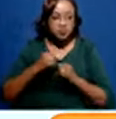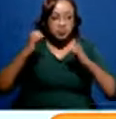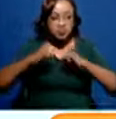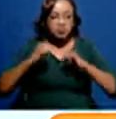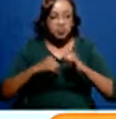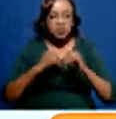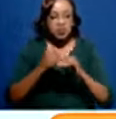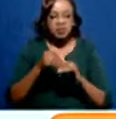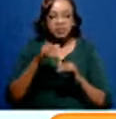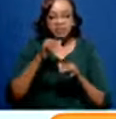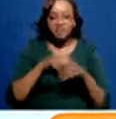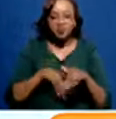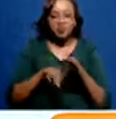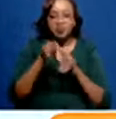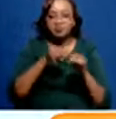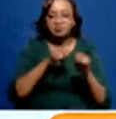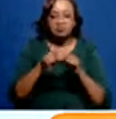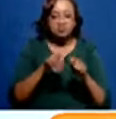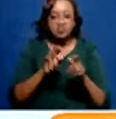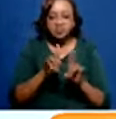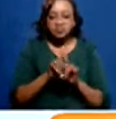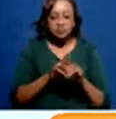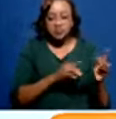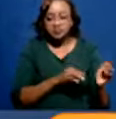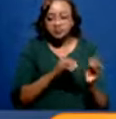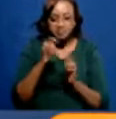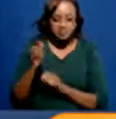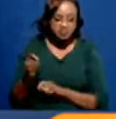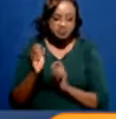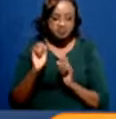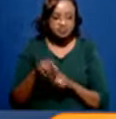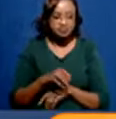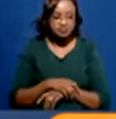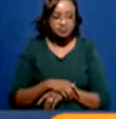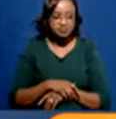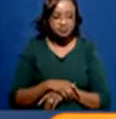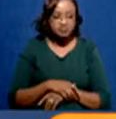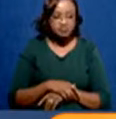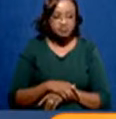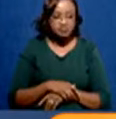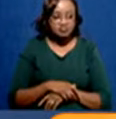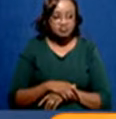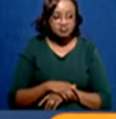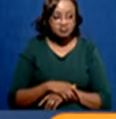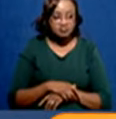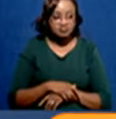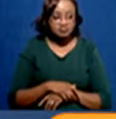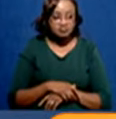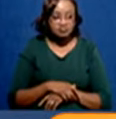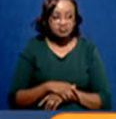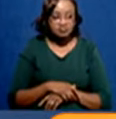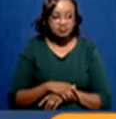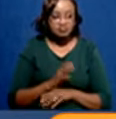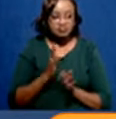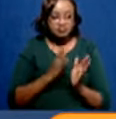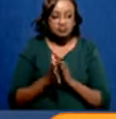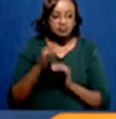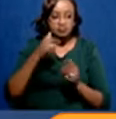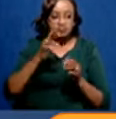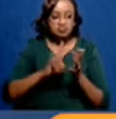regulations, and then so contributions are also continuous in that sense. So the plan is to register every person or every